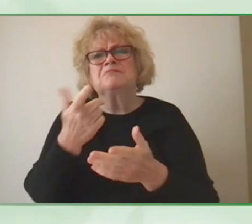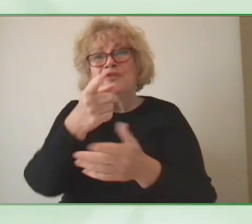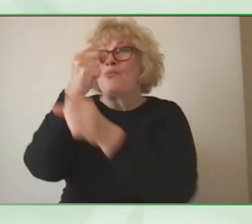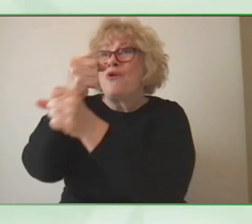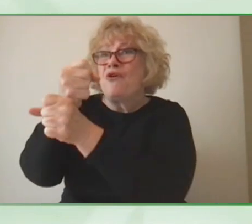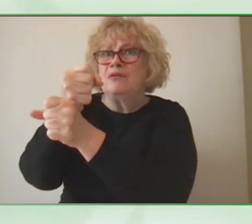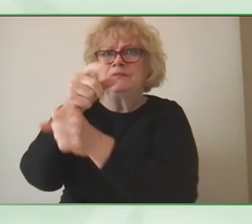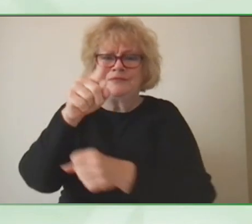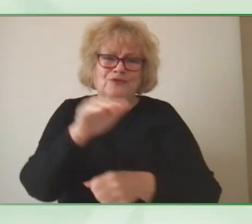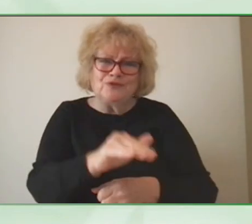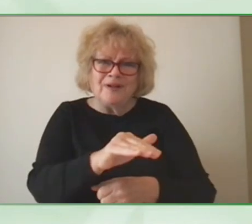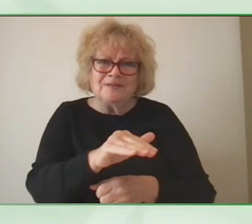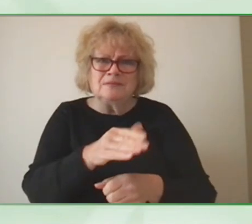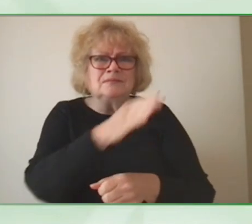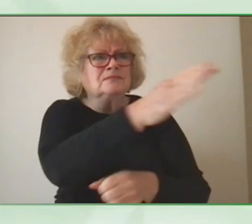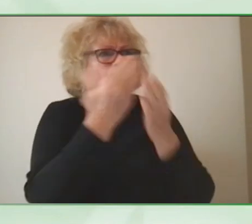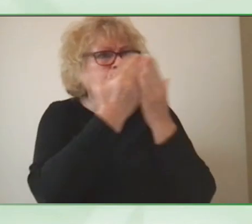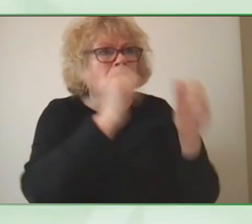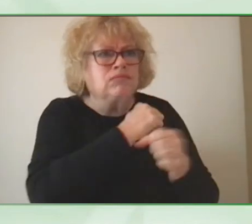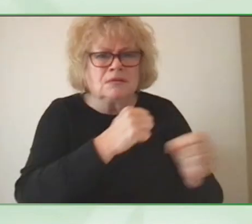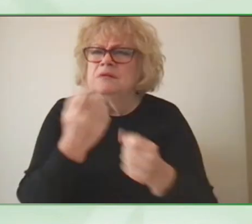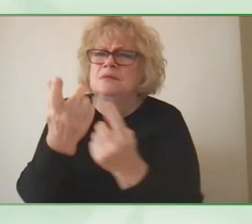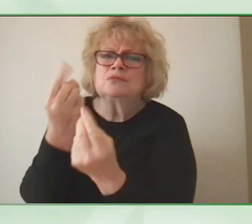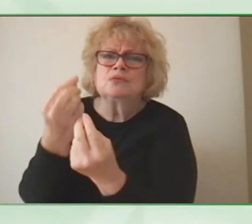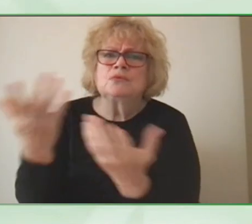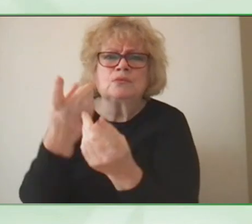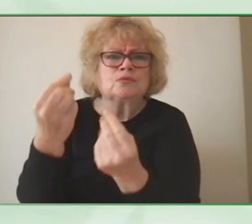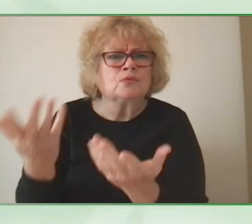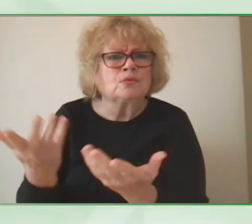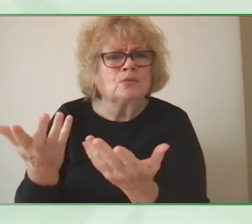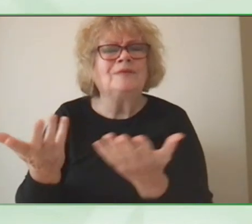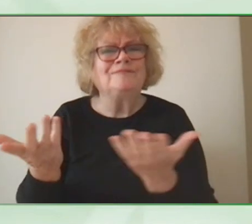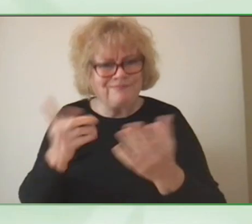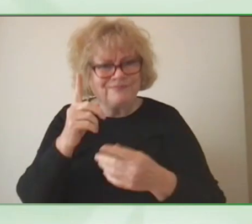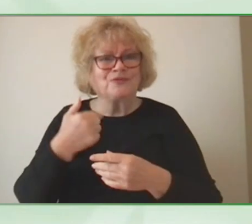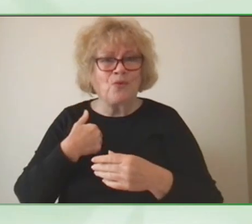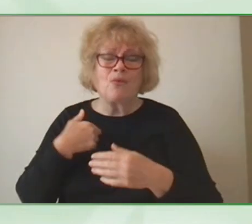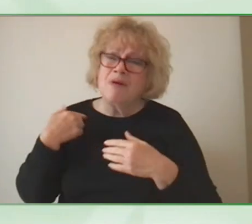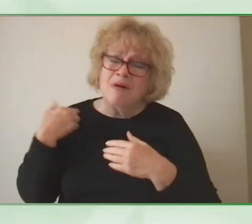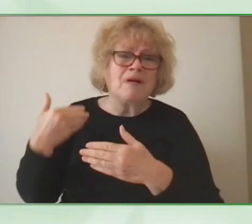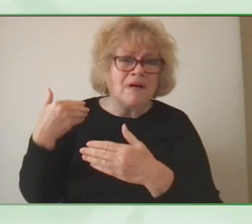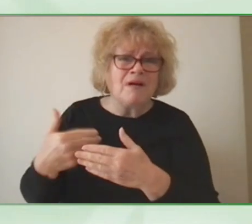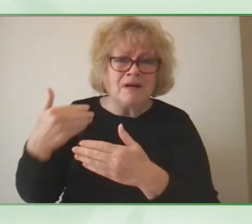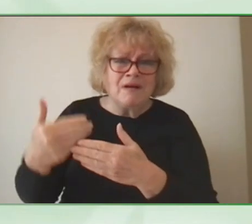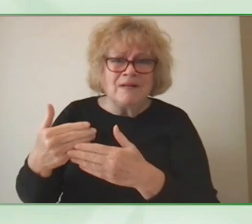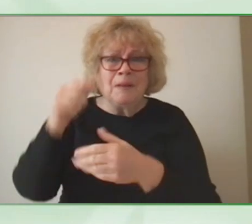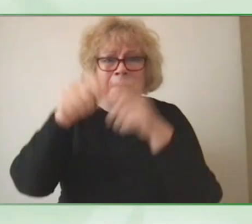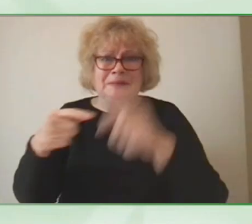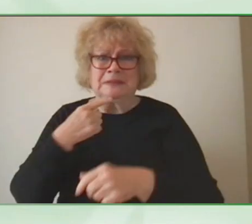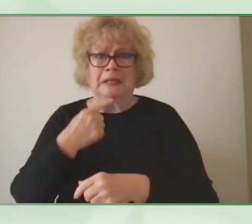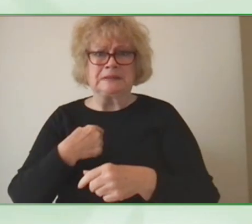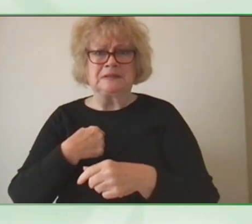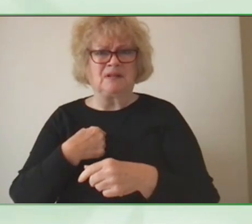going to worry about that, because the fact of the matter is my child will be able to go to school, the school will be there,